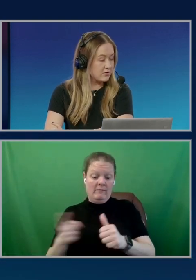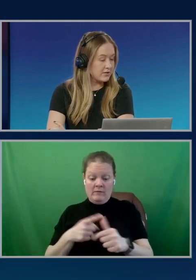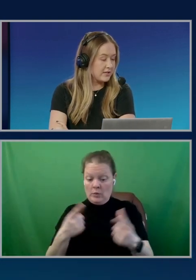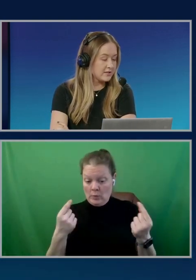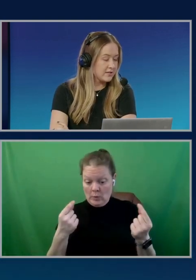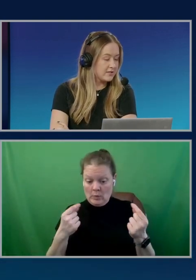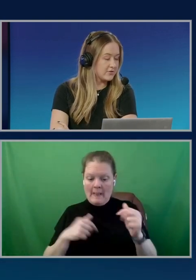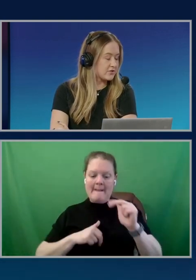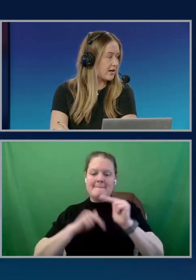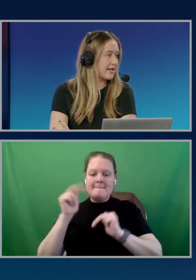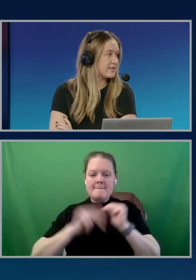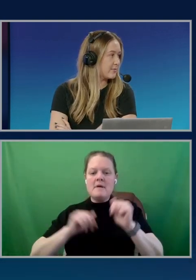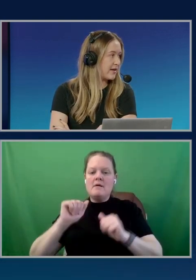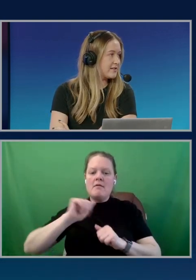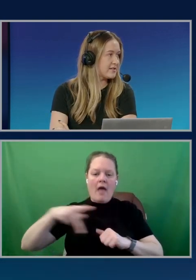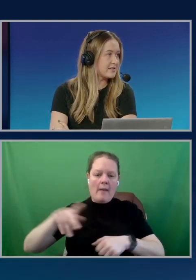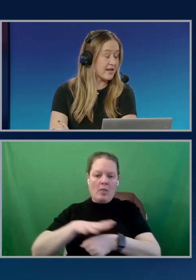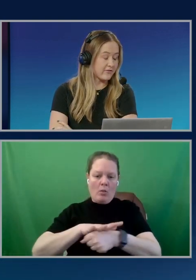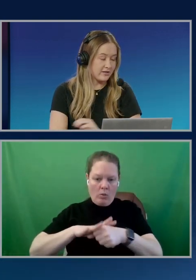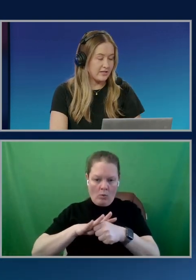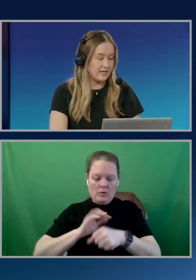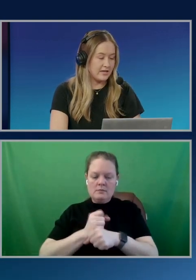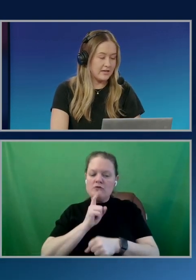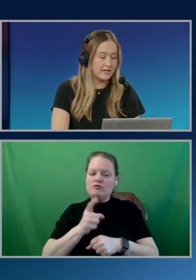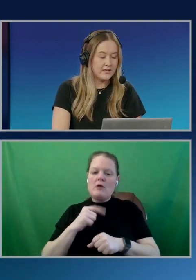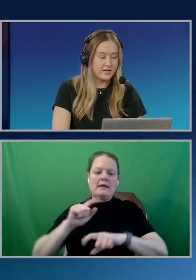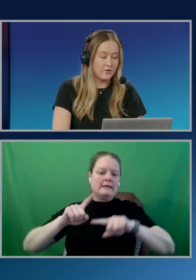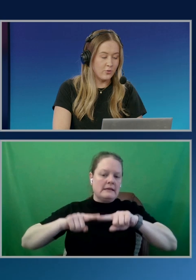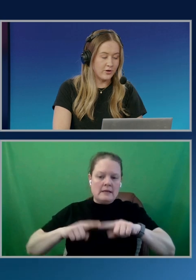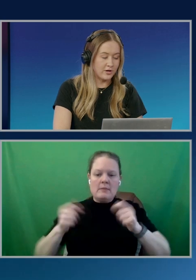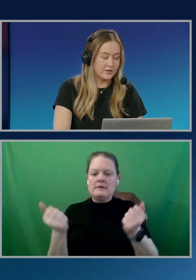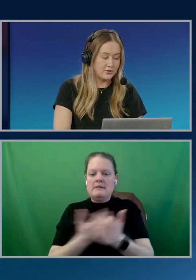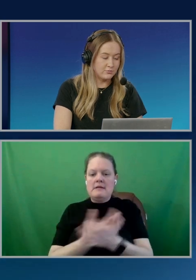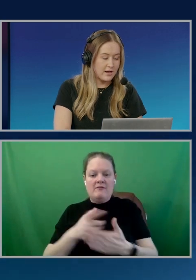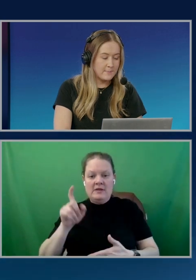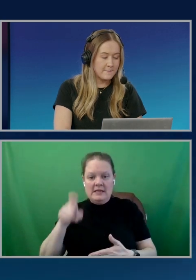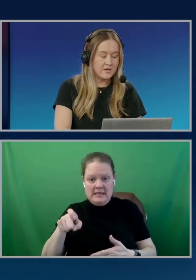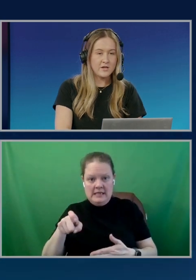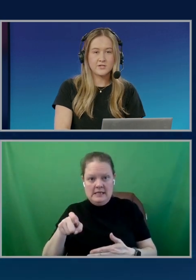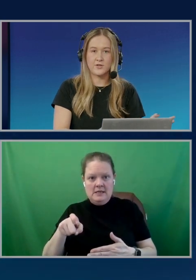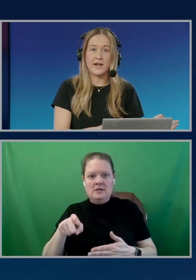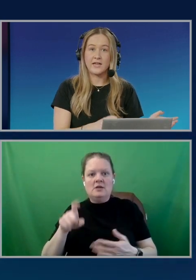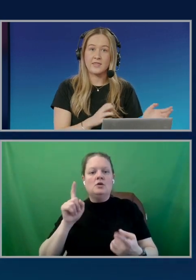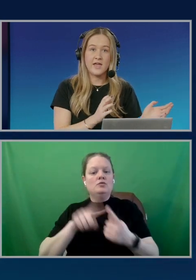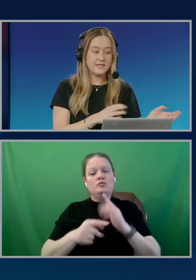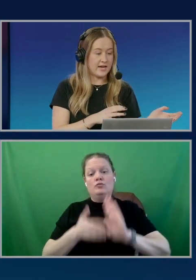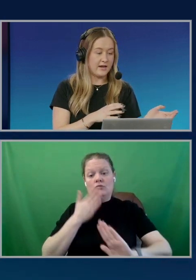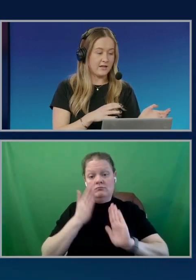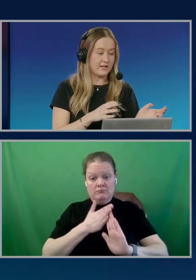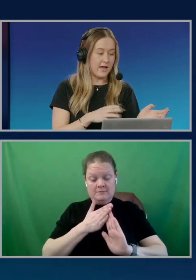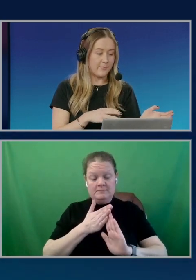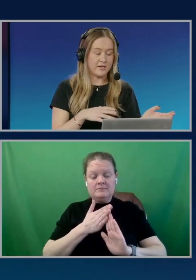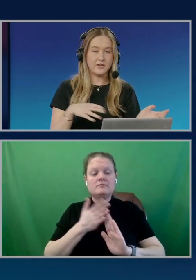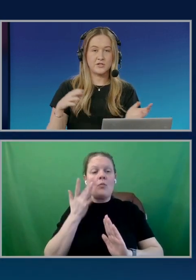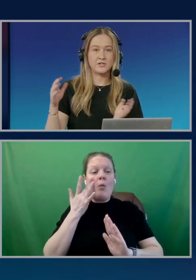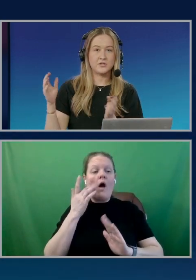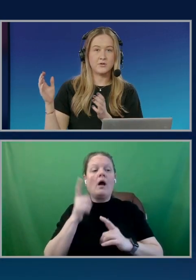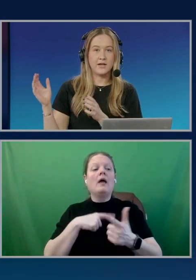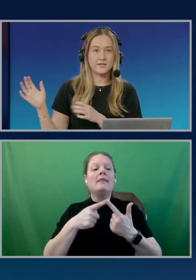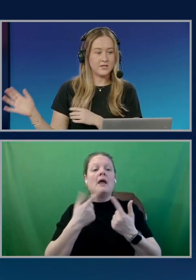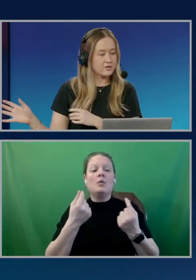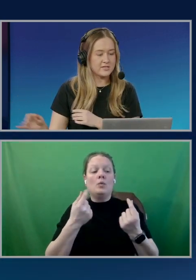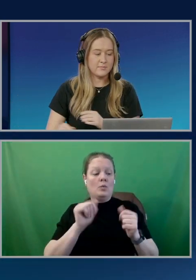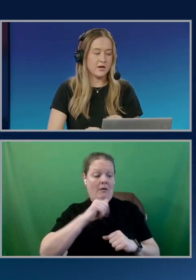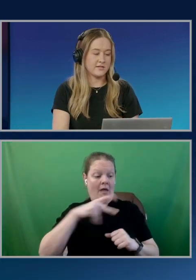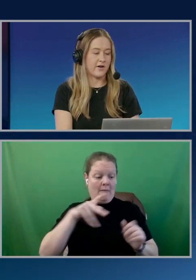application locally to ensure it has the dependencies and everything needed in order to run, so that it can then take the application to